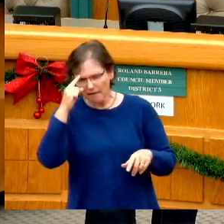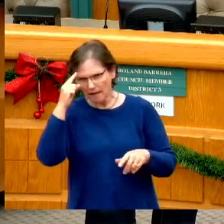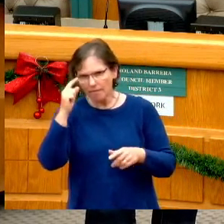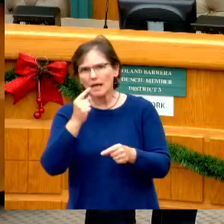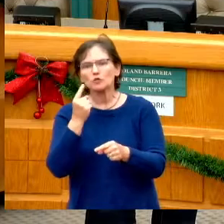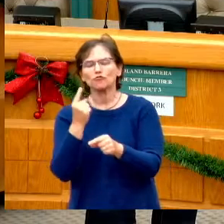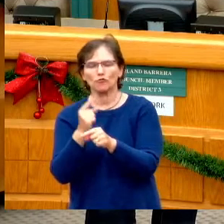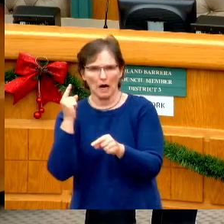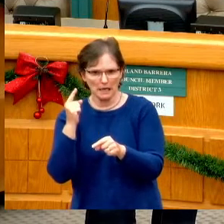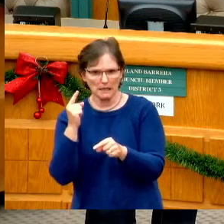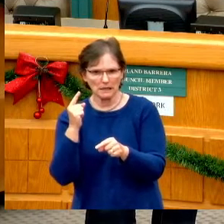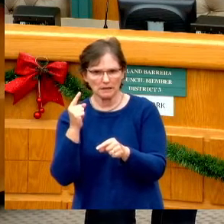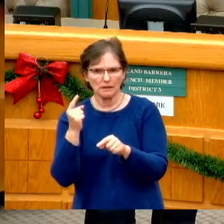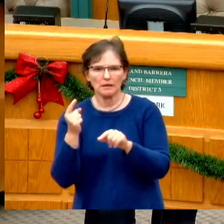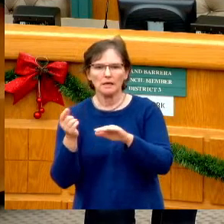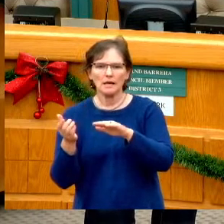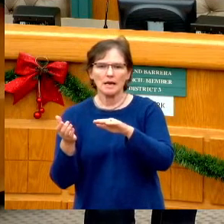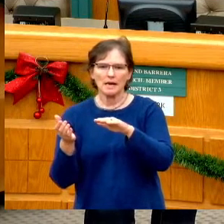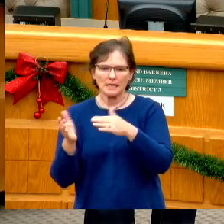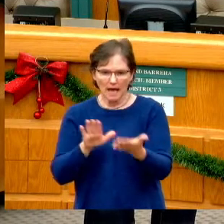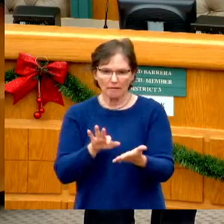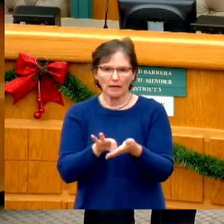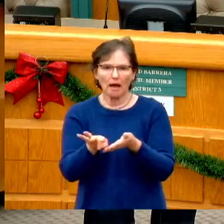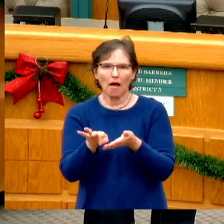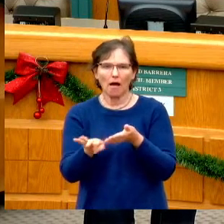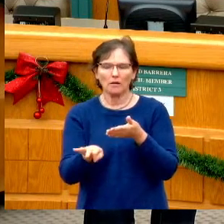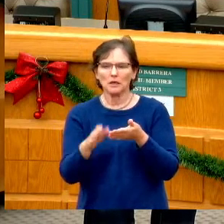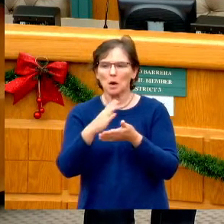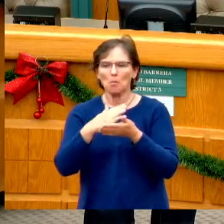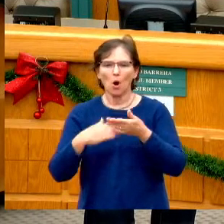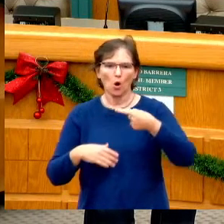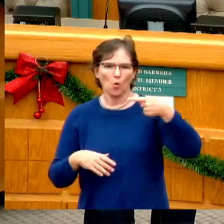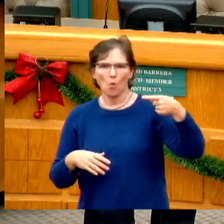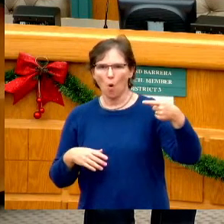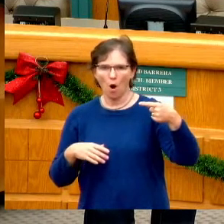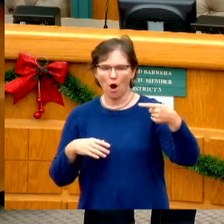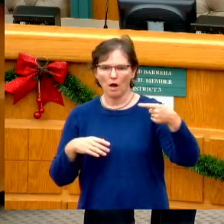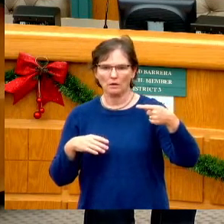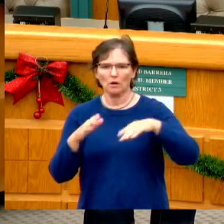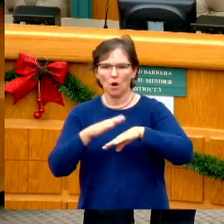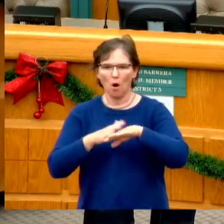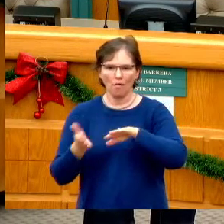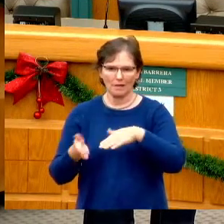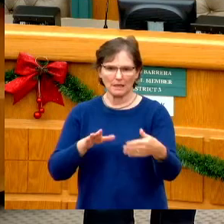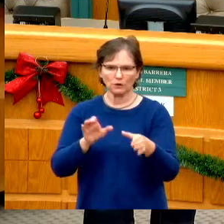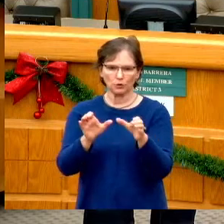we see are from part 1. COVID was listed in part 1 of the death certificate.